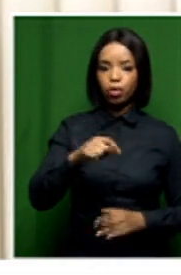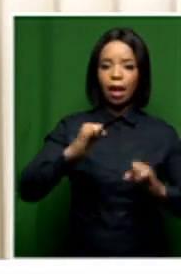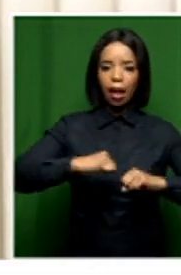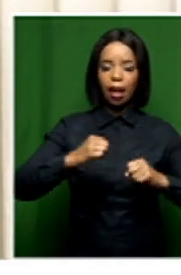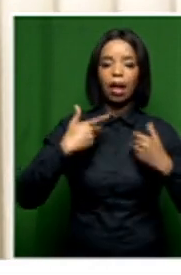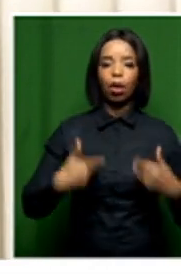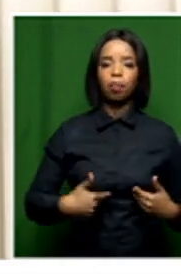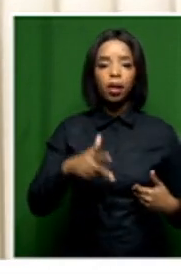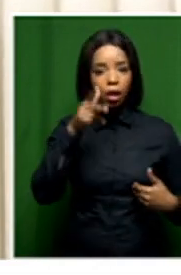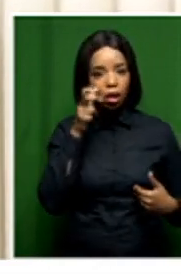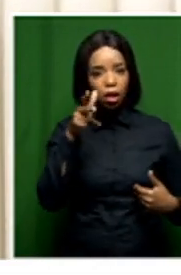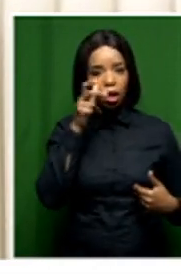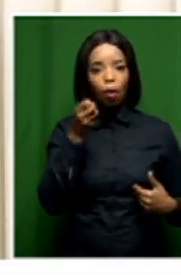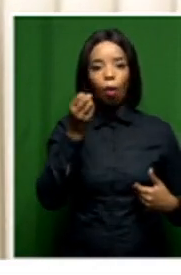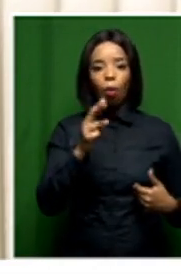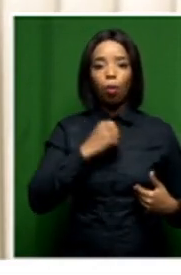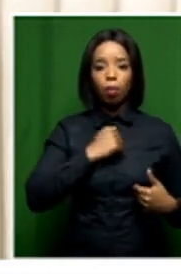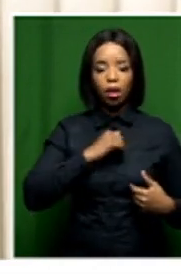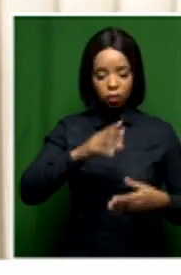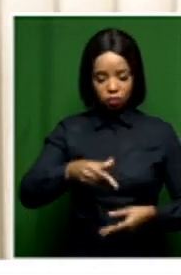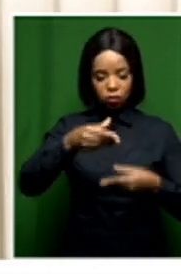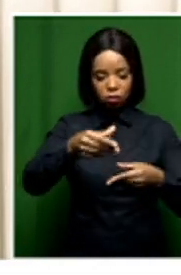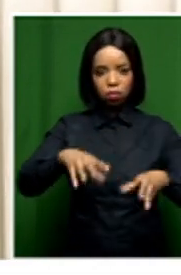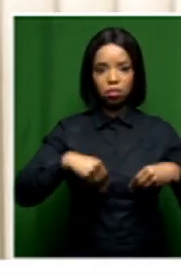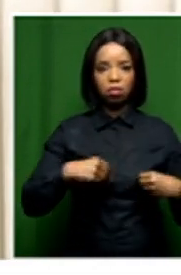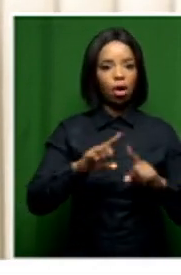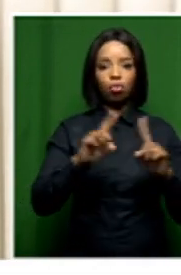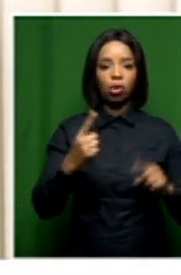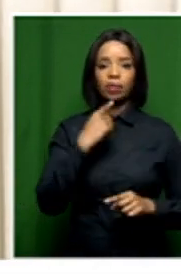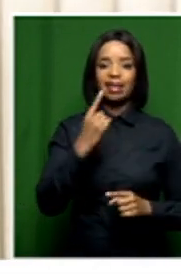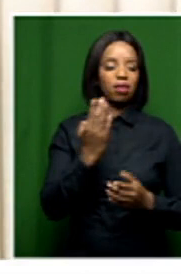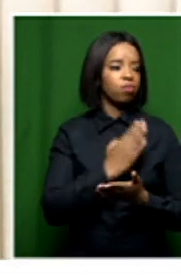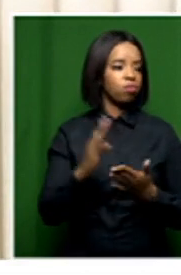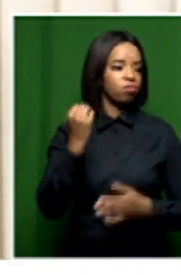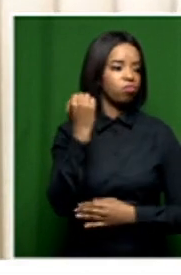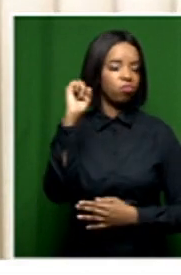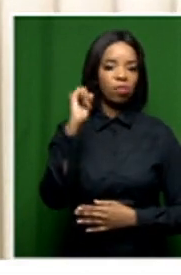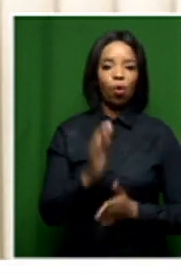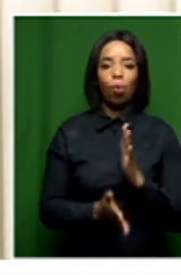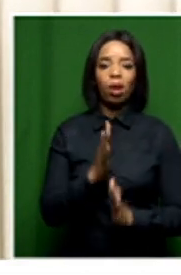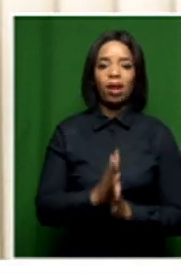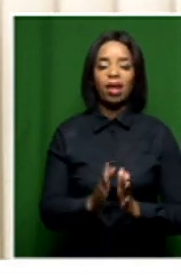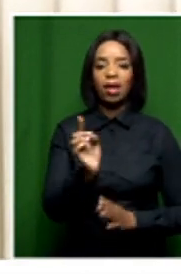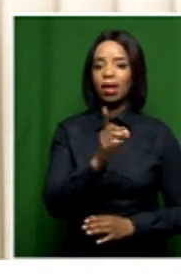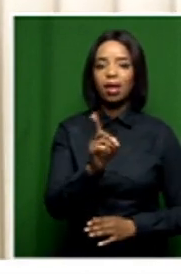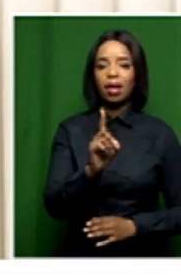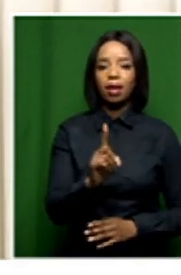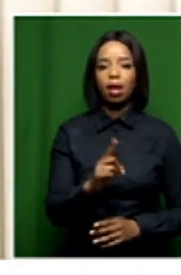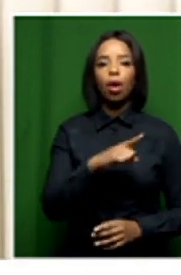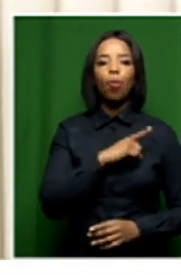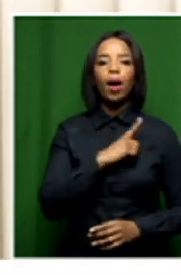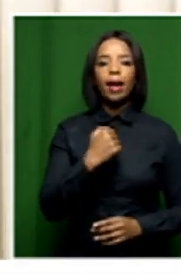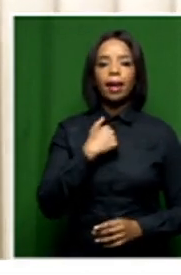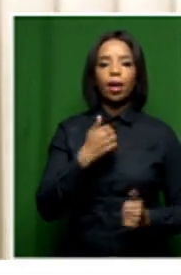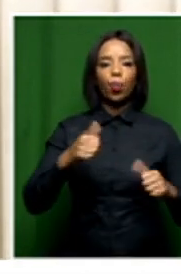considered my submissions when they made their final ruling, and not to throw it out completely, and not even to consider them just because there was